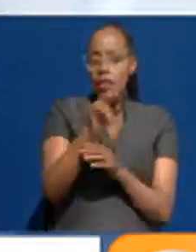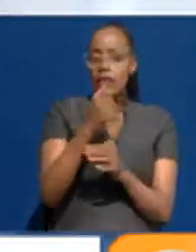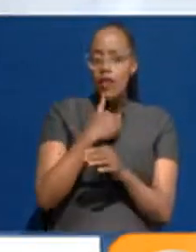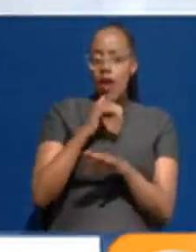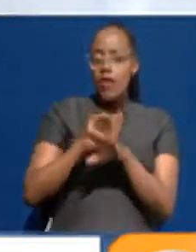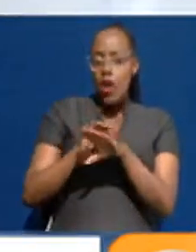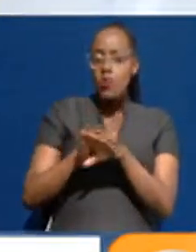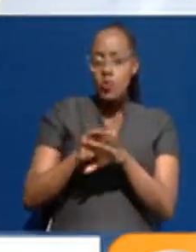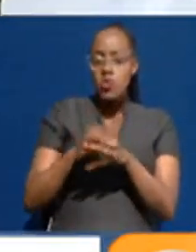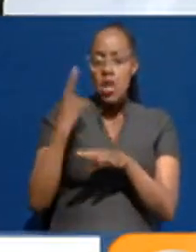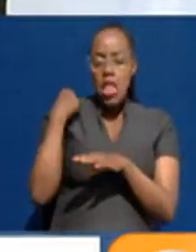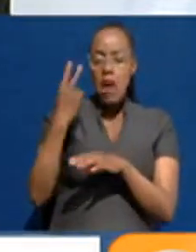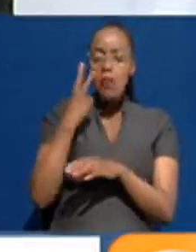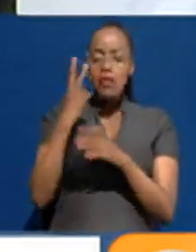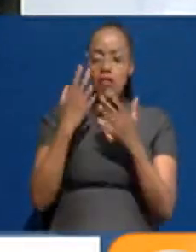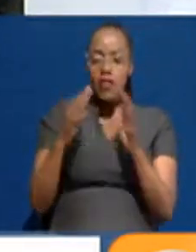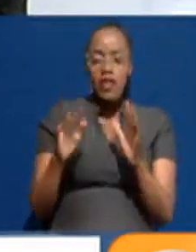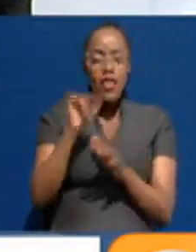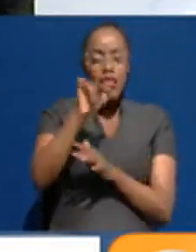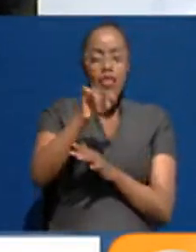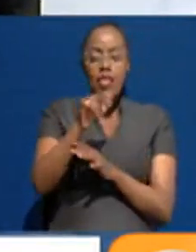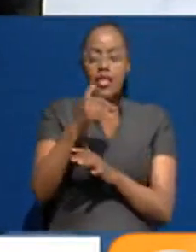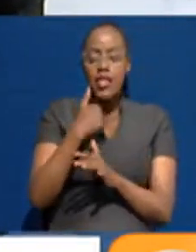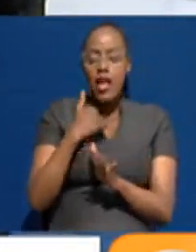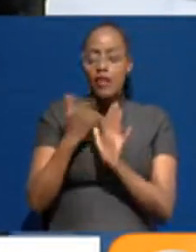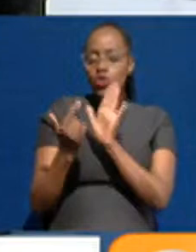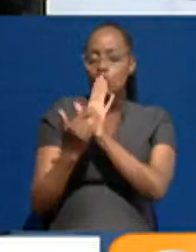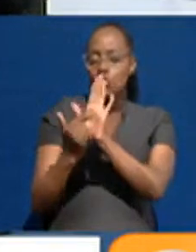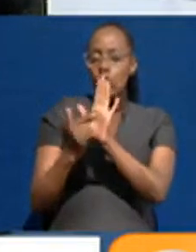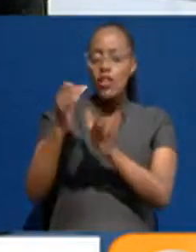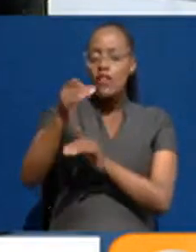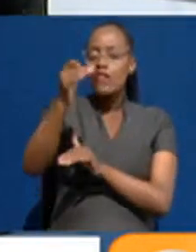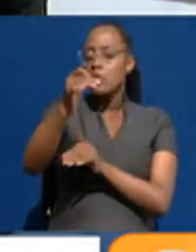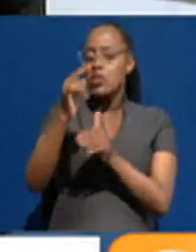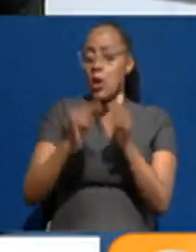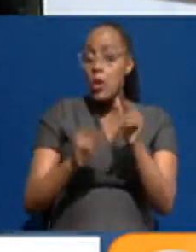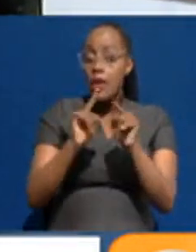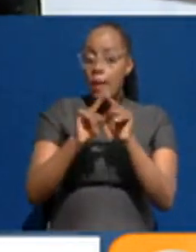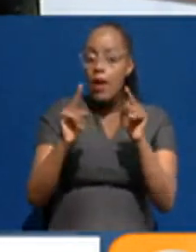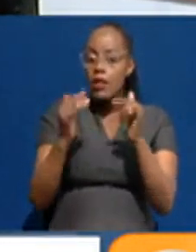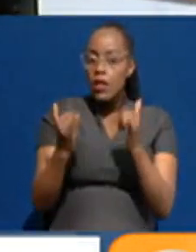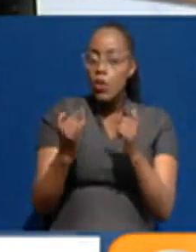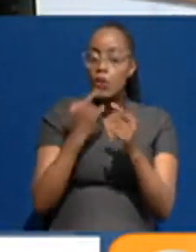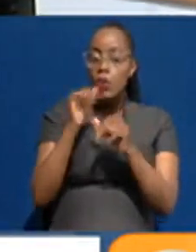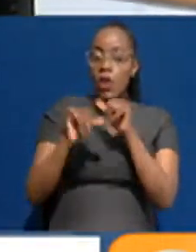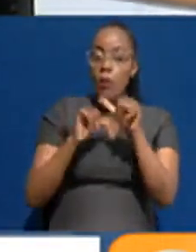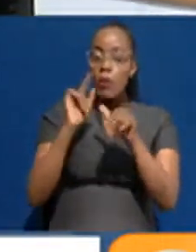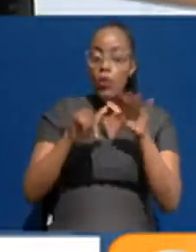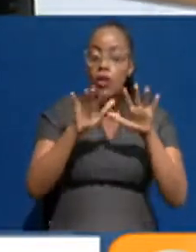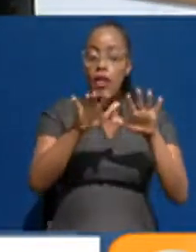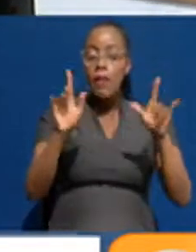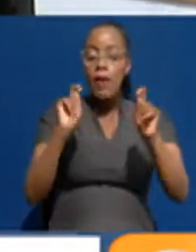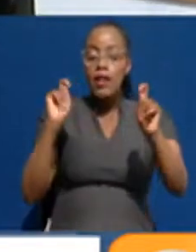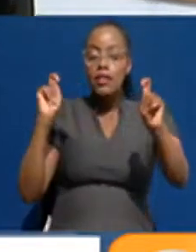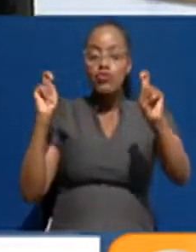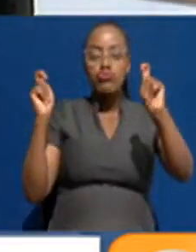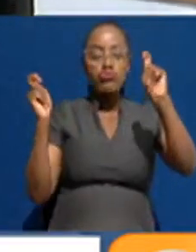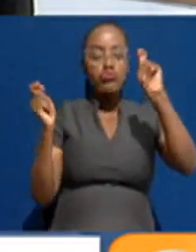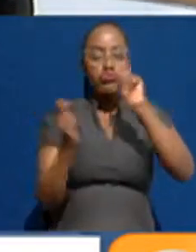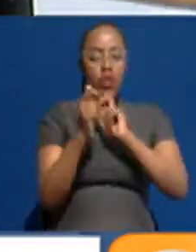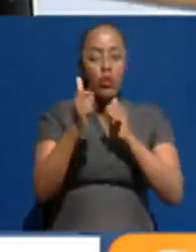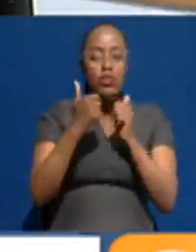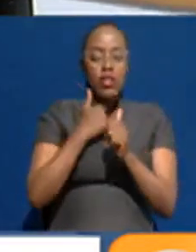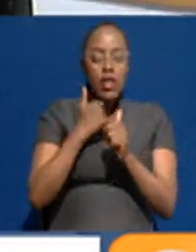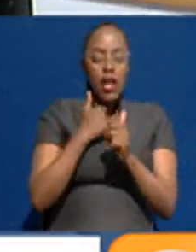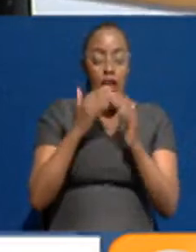good numbers there, and to see what that portends for the future. But let's talk about the market trends that you